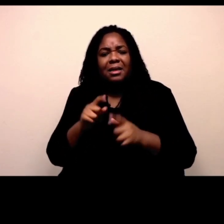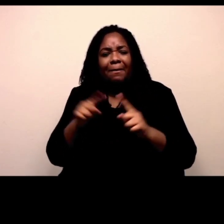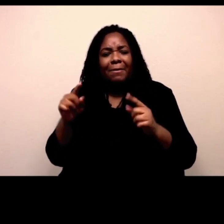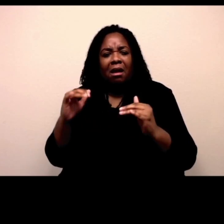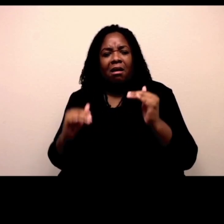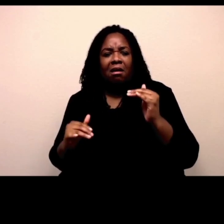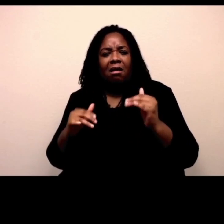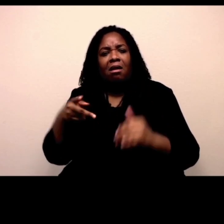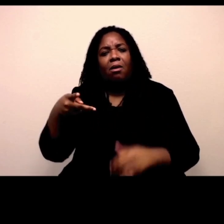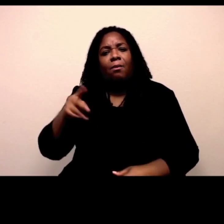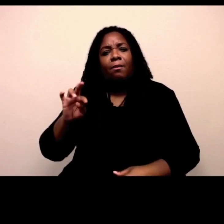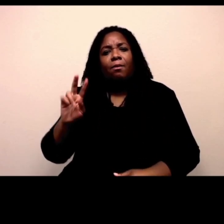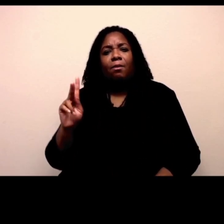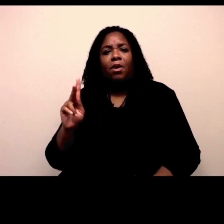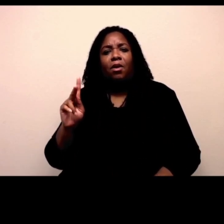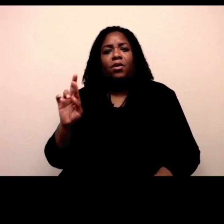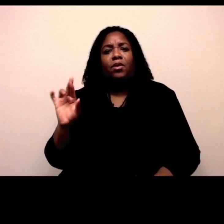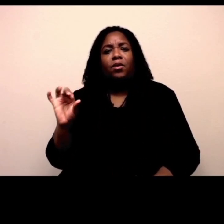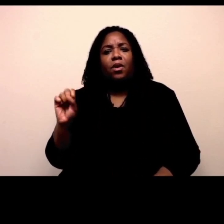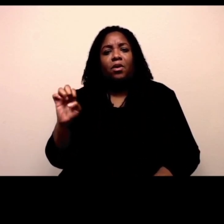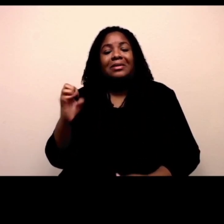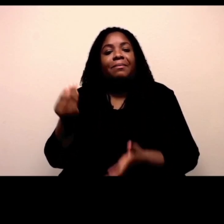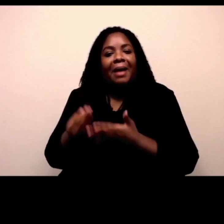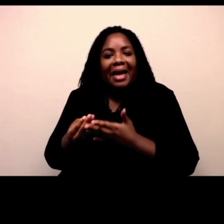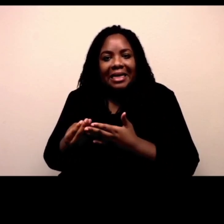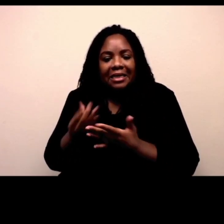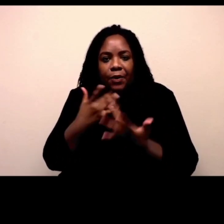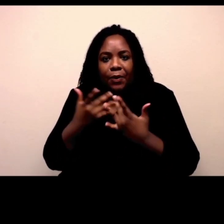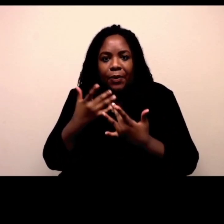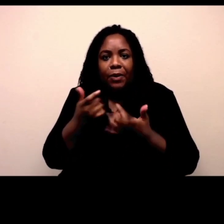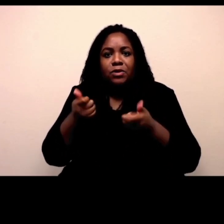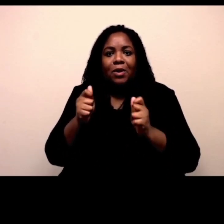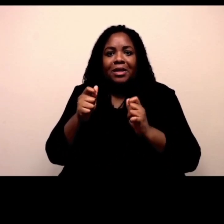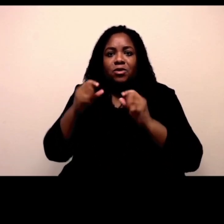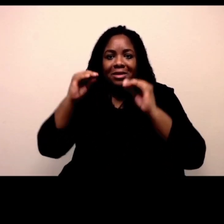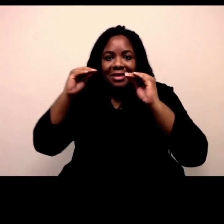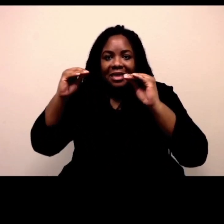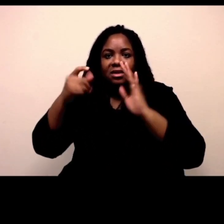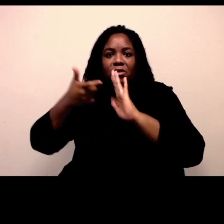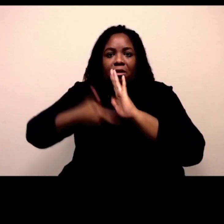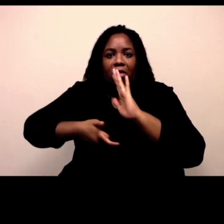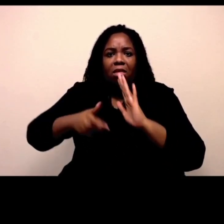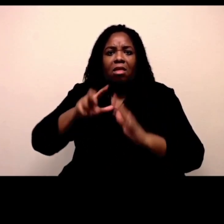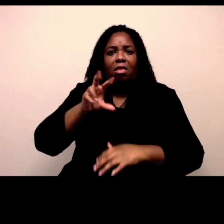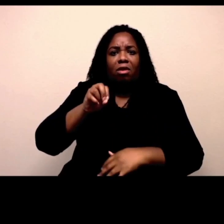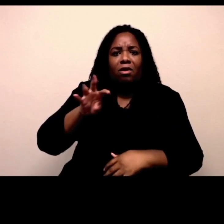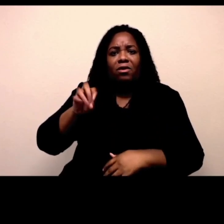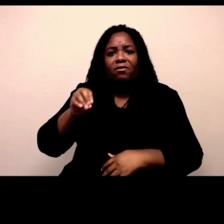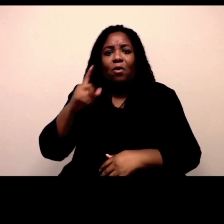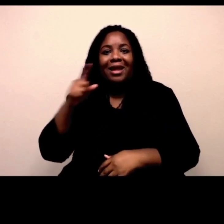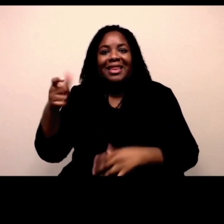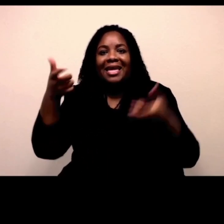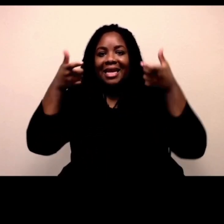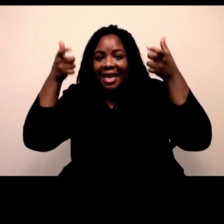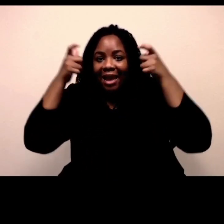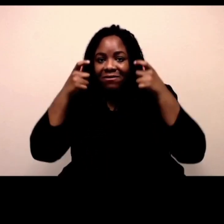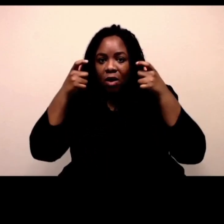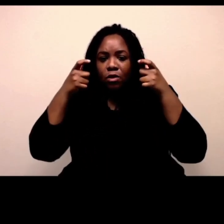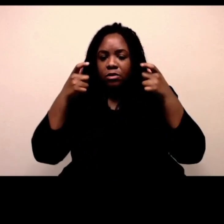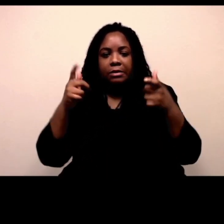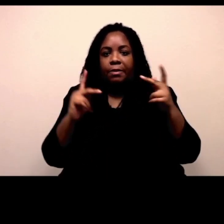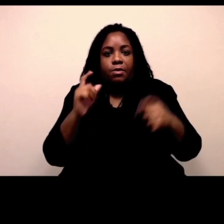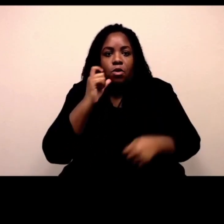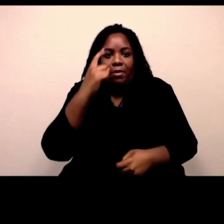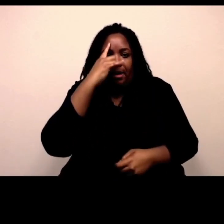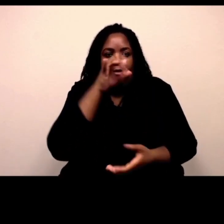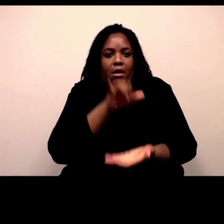was definitely money. Especially you're trying to teach Scratch, you got 30 to 40 kids in the room, headphones. I think people don't think about this,